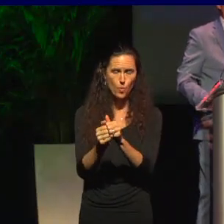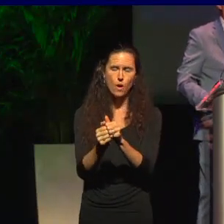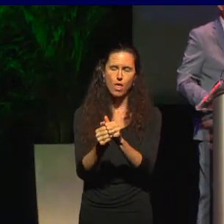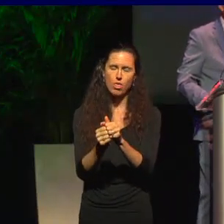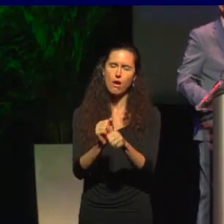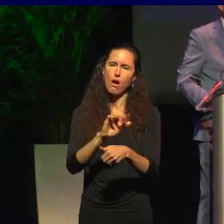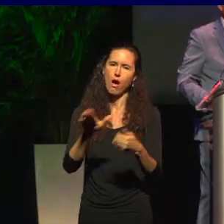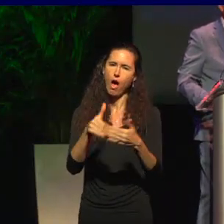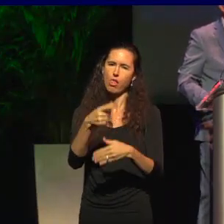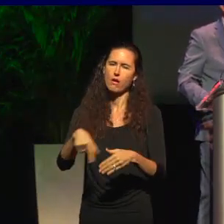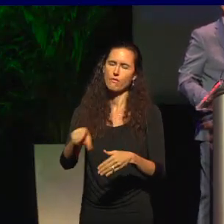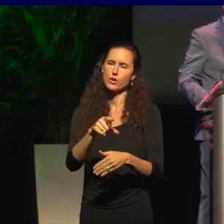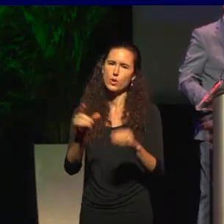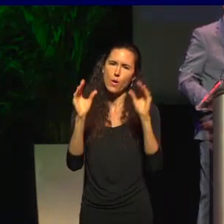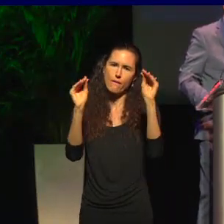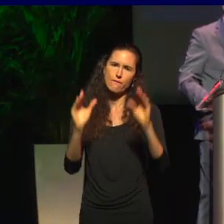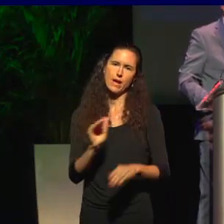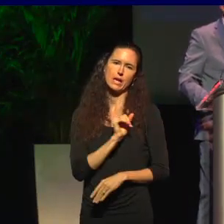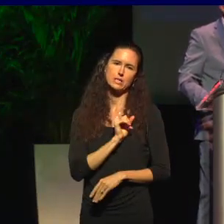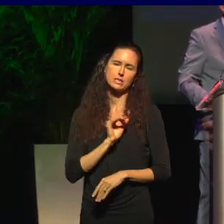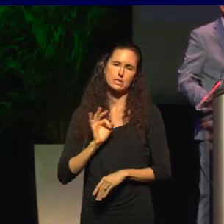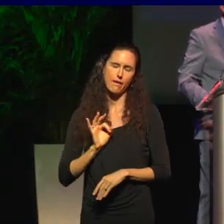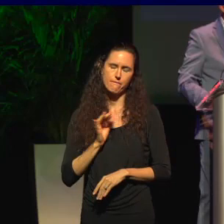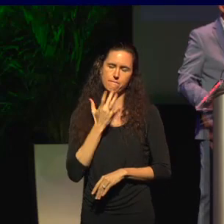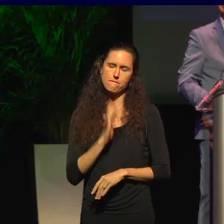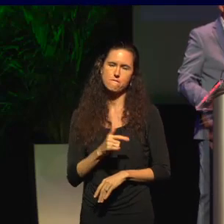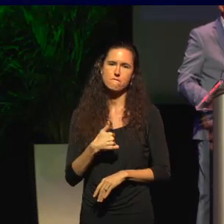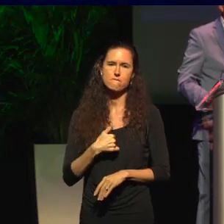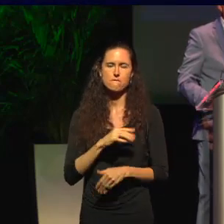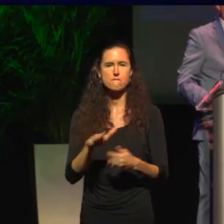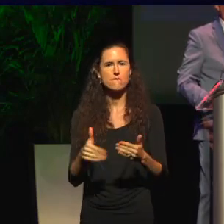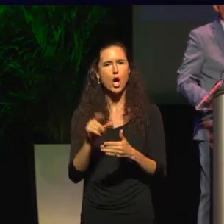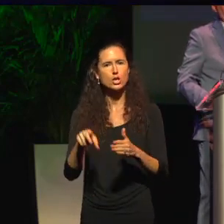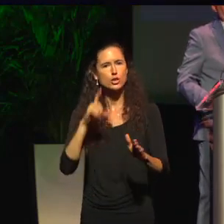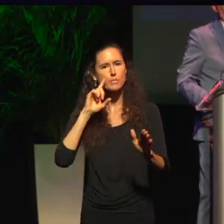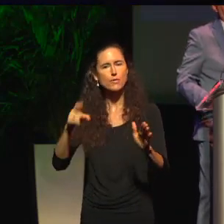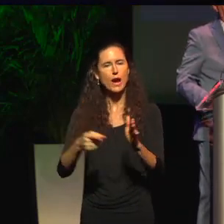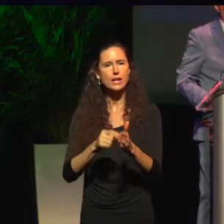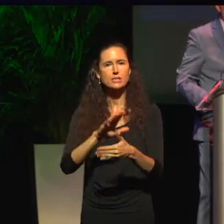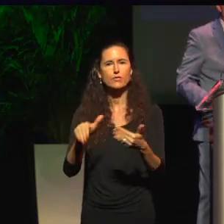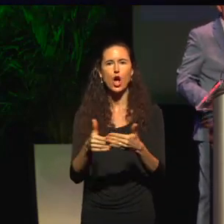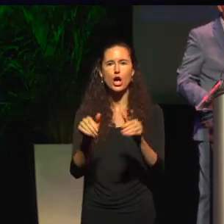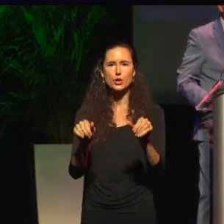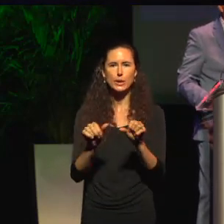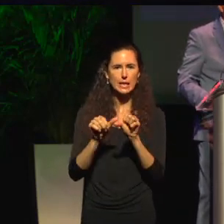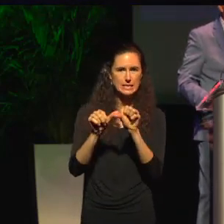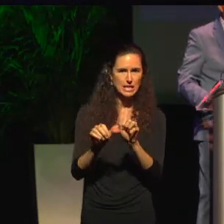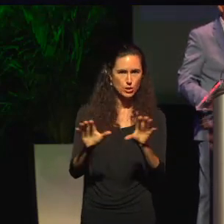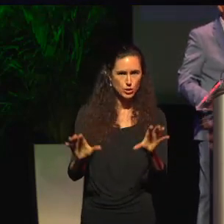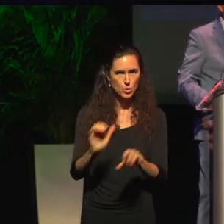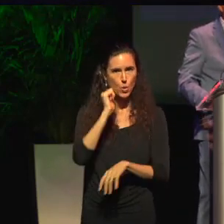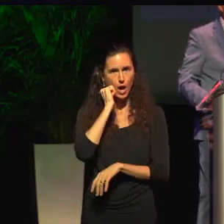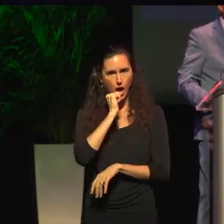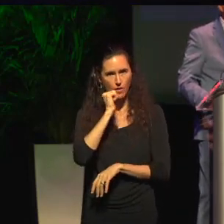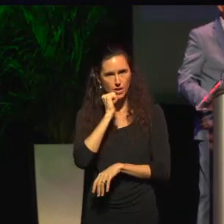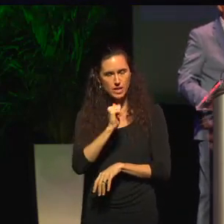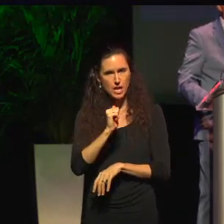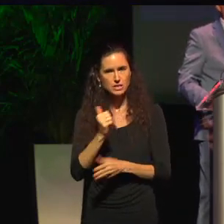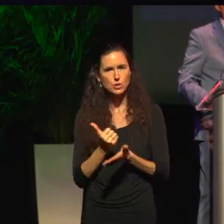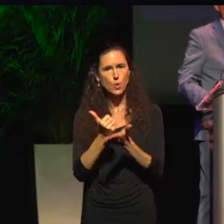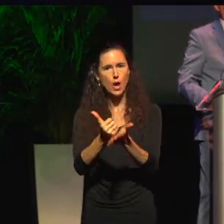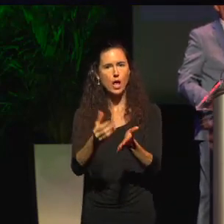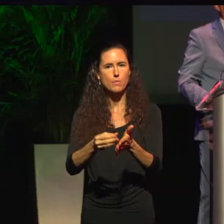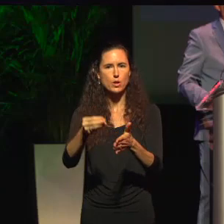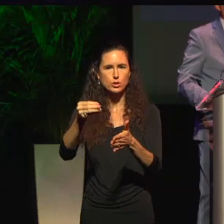our dedicated faculty and staff. You all deserve to be recognized for all you continue to do on a daily basis for the good of our